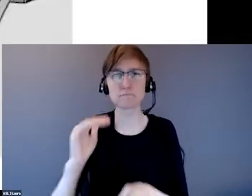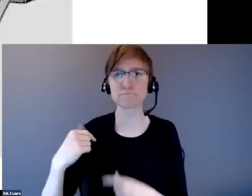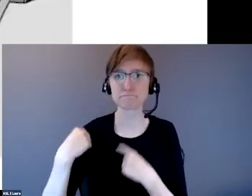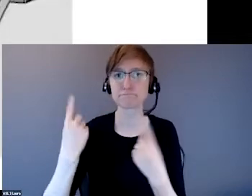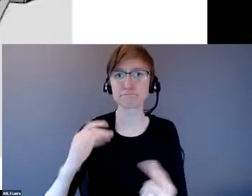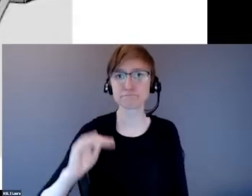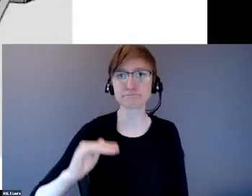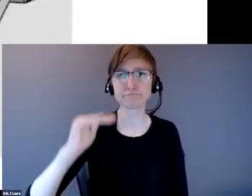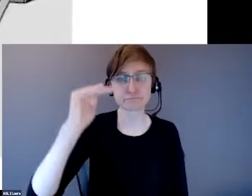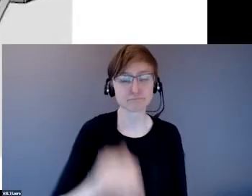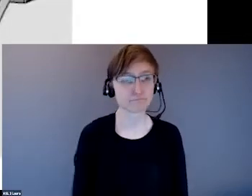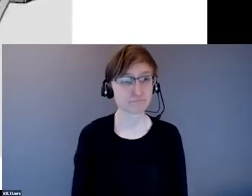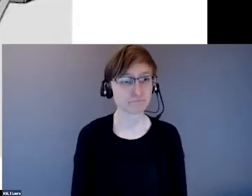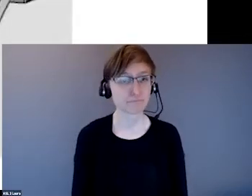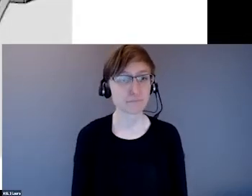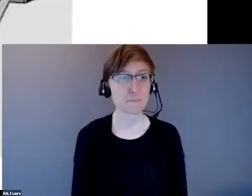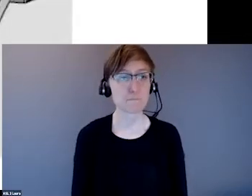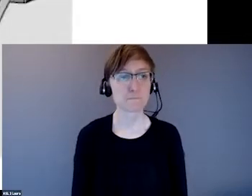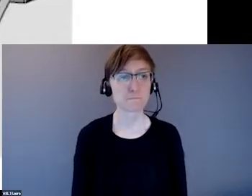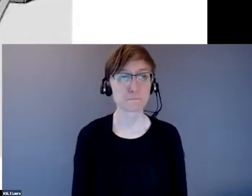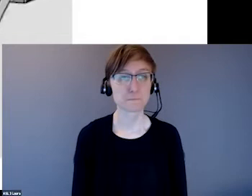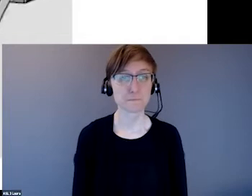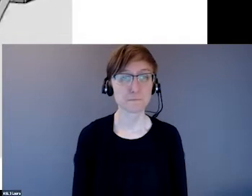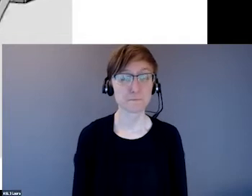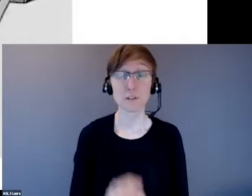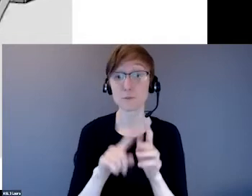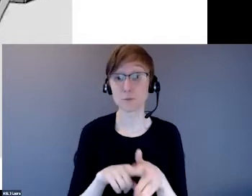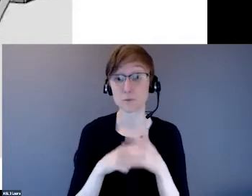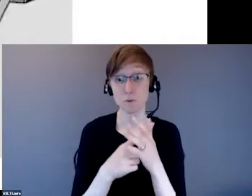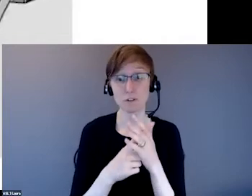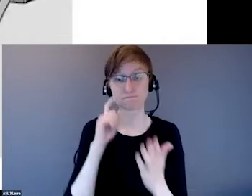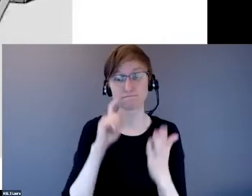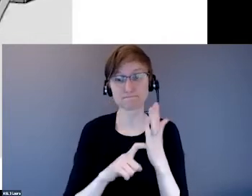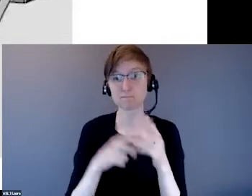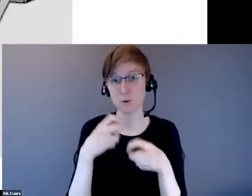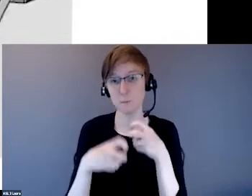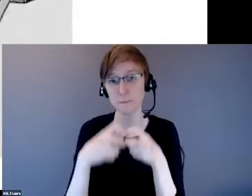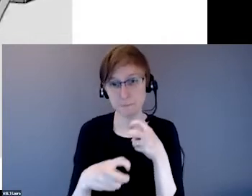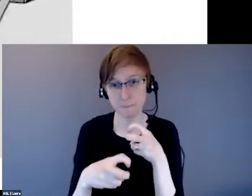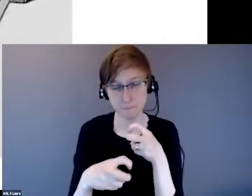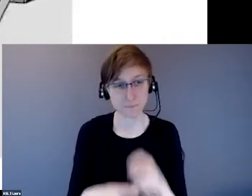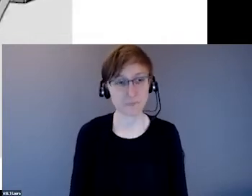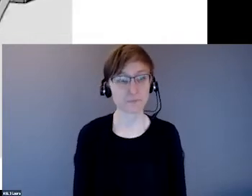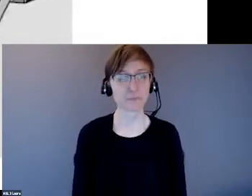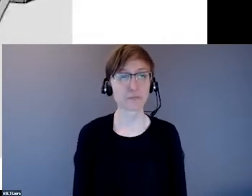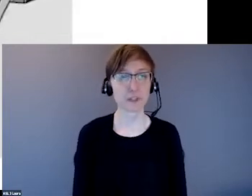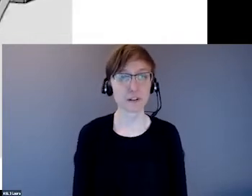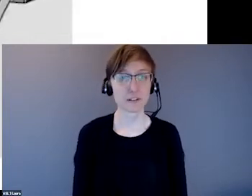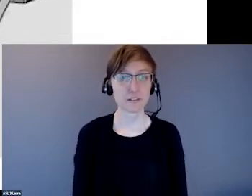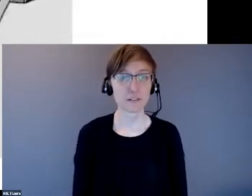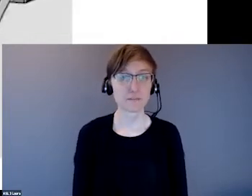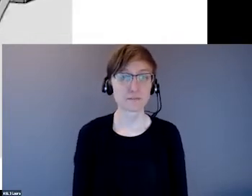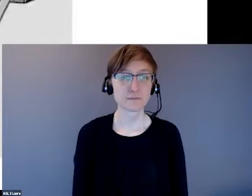So to begin, we can talk about what the problem is that we're dealing with here. Fundamentally, there are a series of career